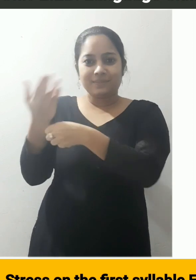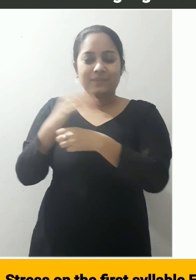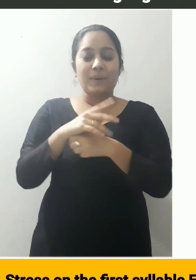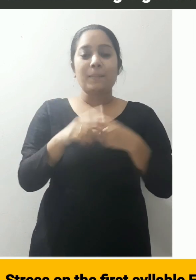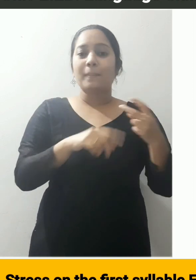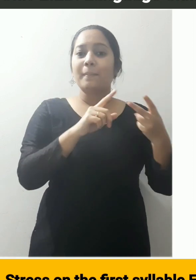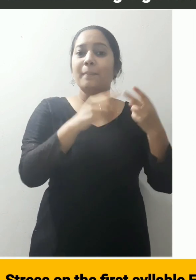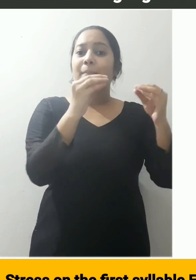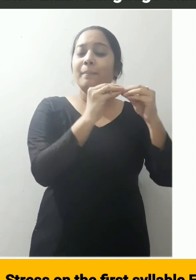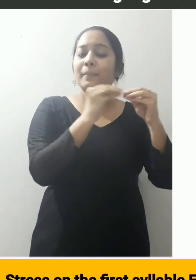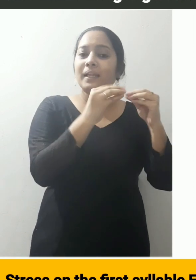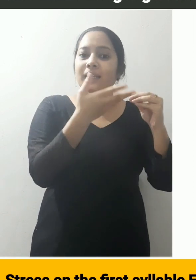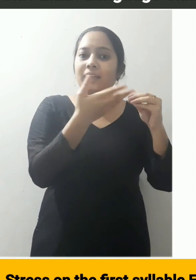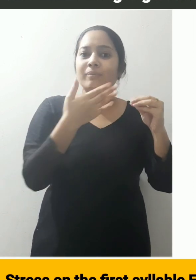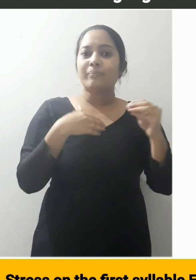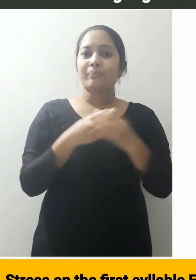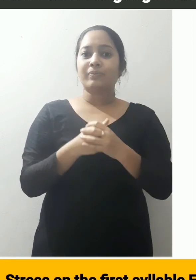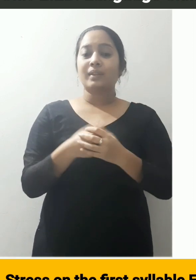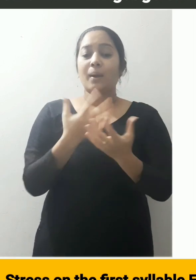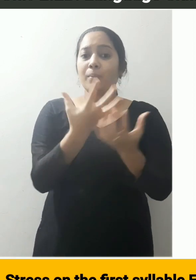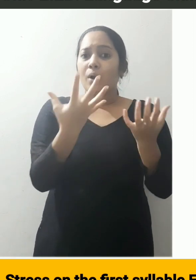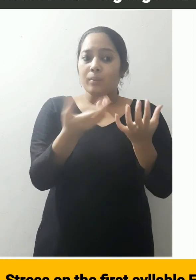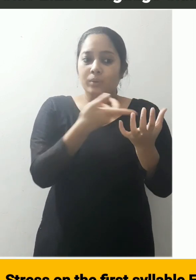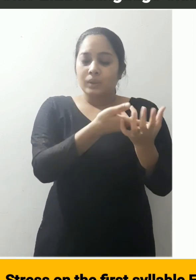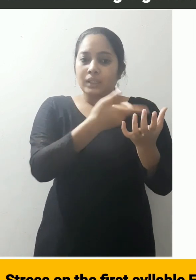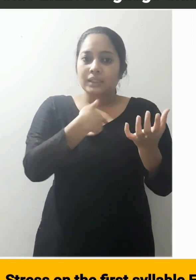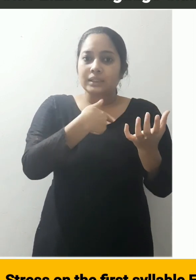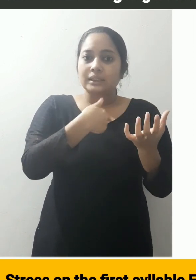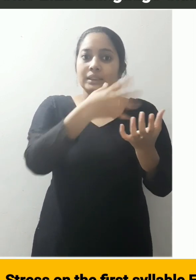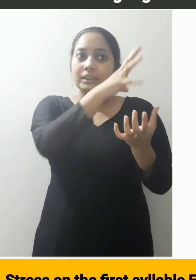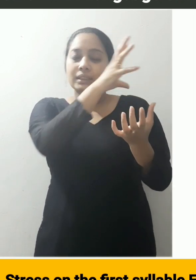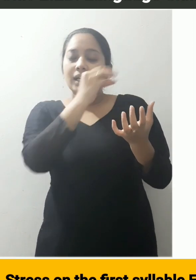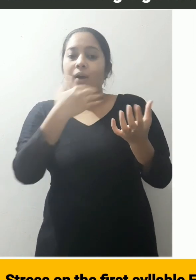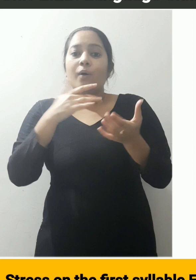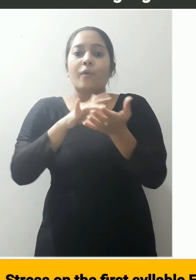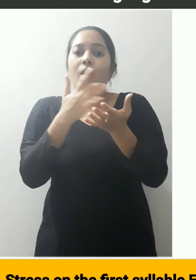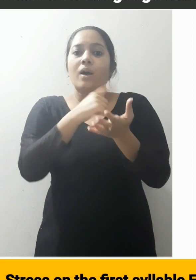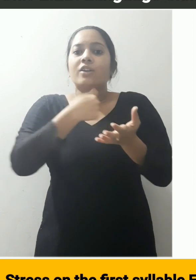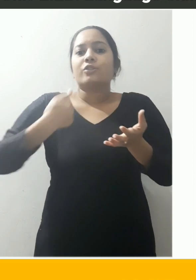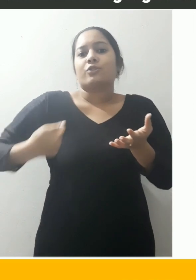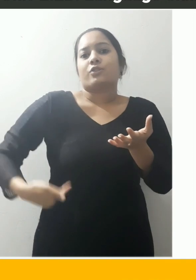B. The product is an export from China, sir.